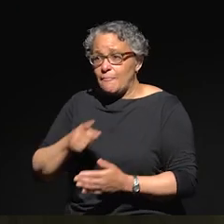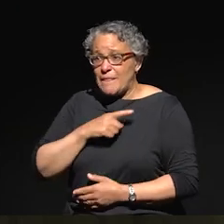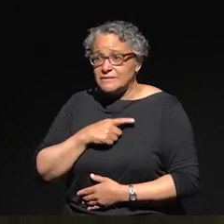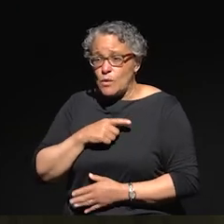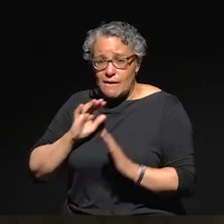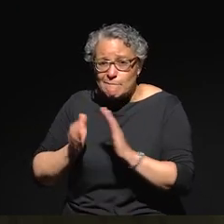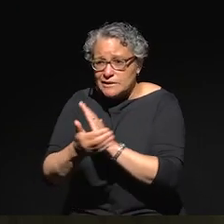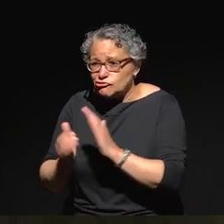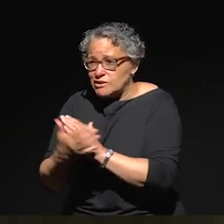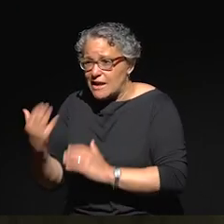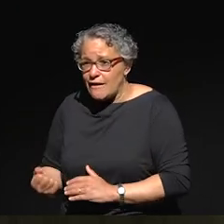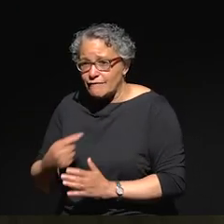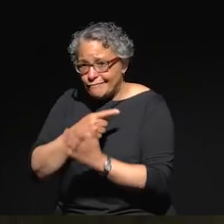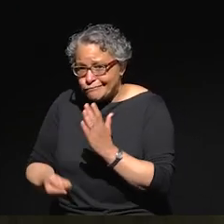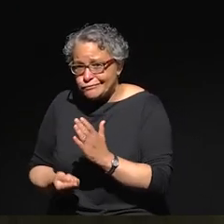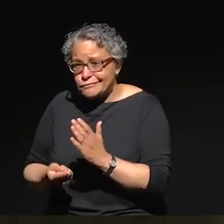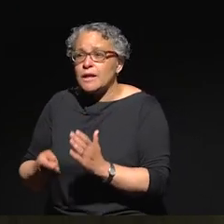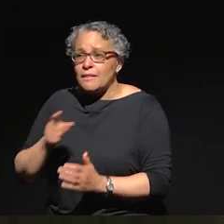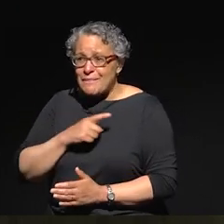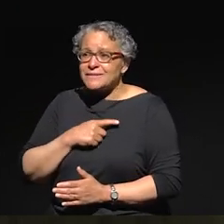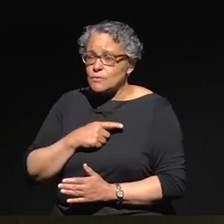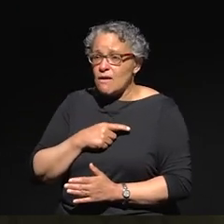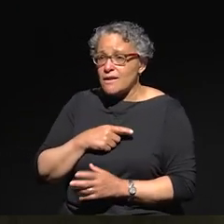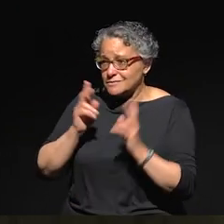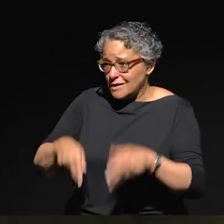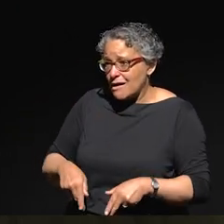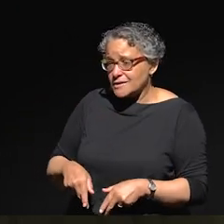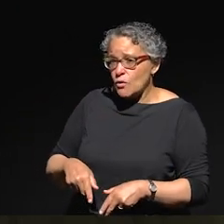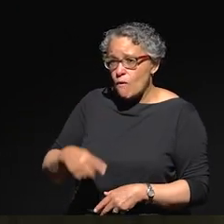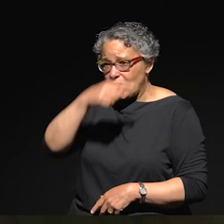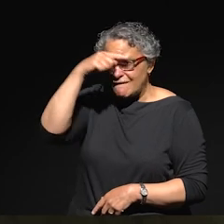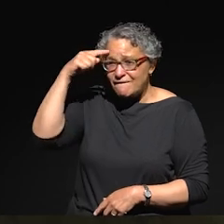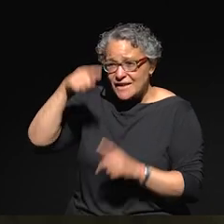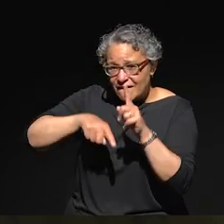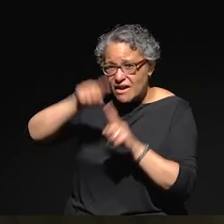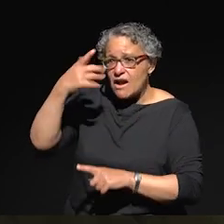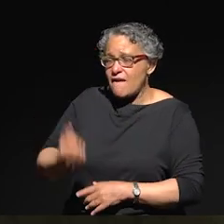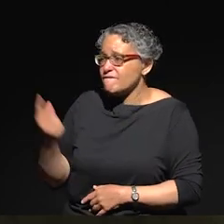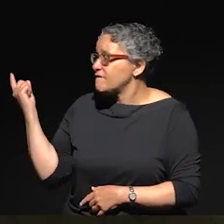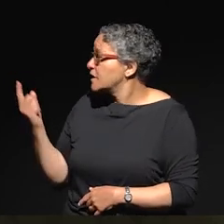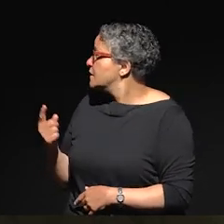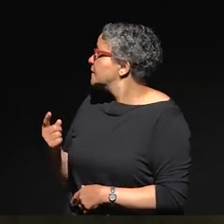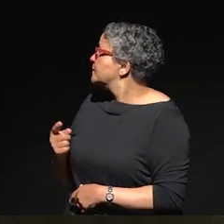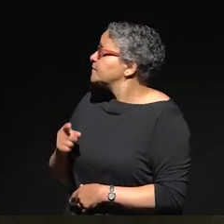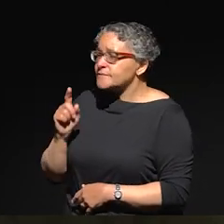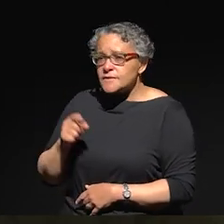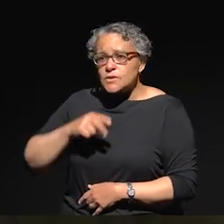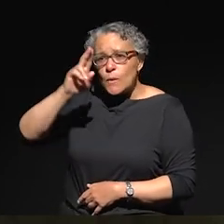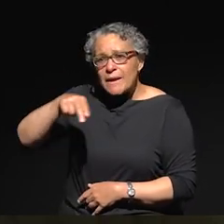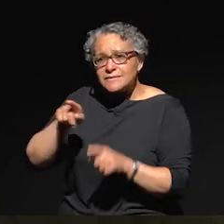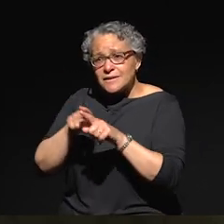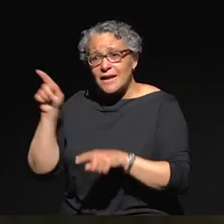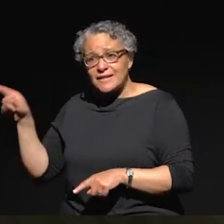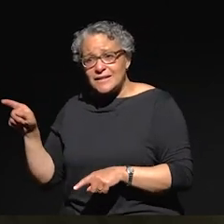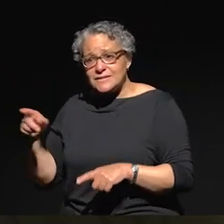about his mistresses and so on. And this painting has been seen as part of that. Vasari says that a painting like this, of a